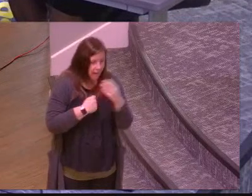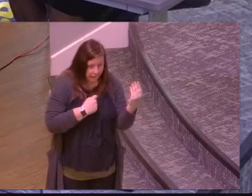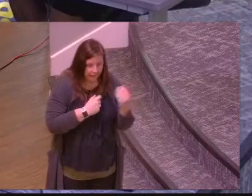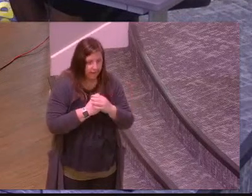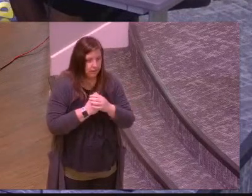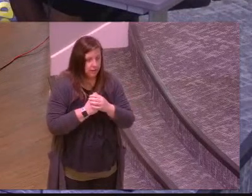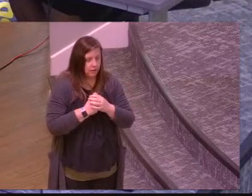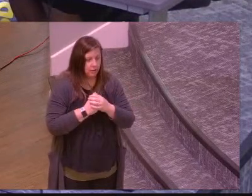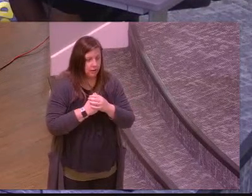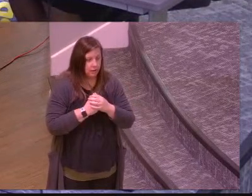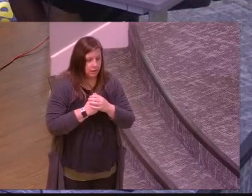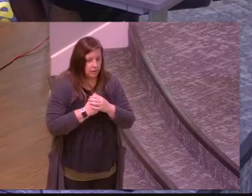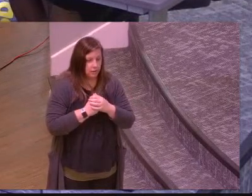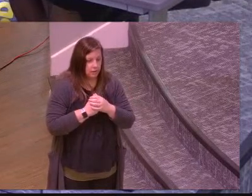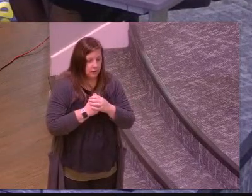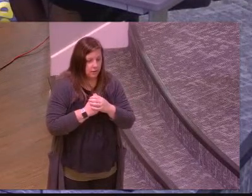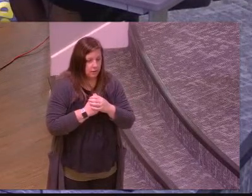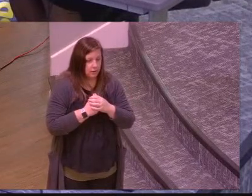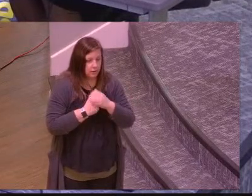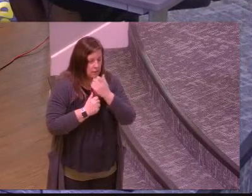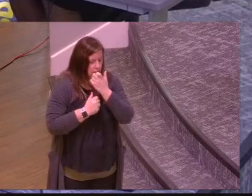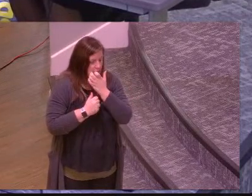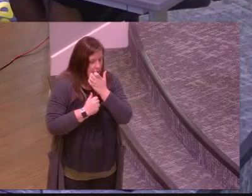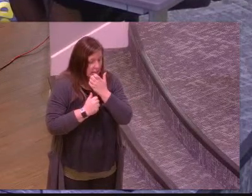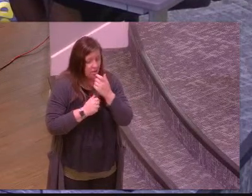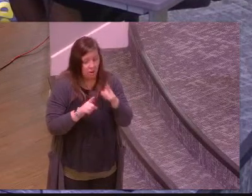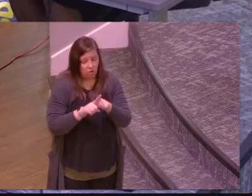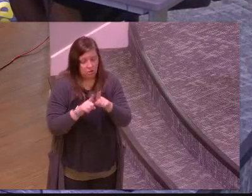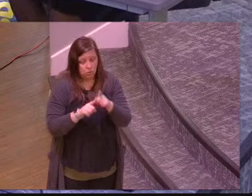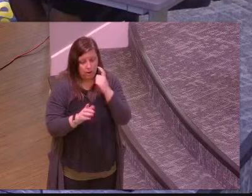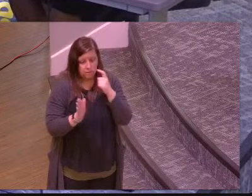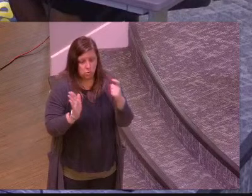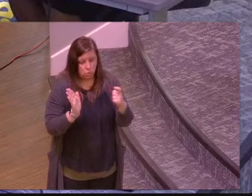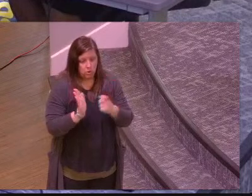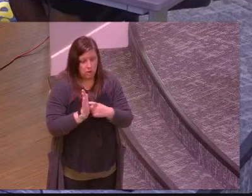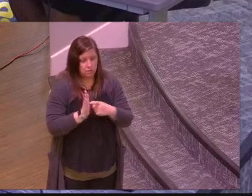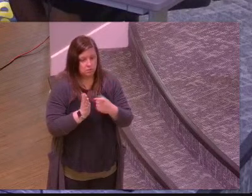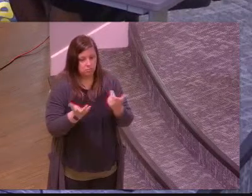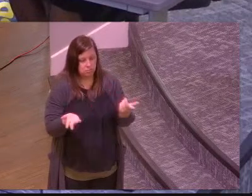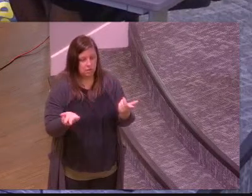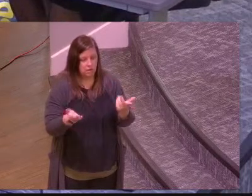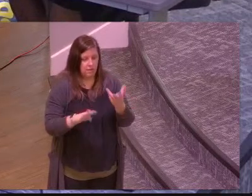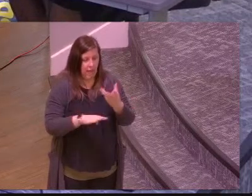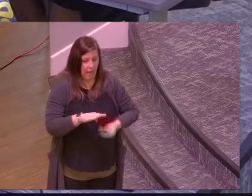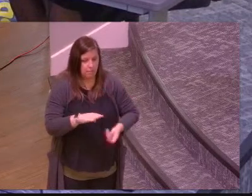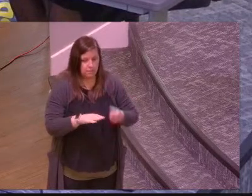the other areas of communication with the community 2 times a year,